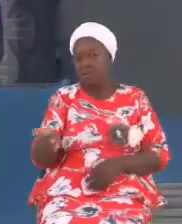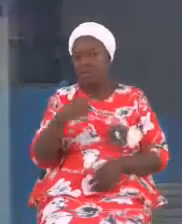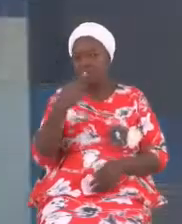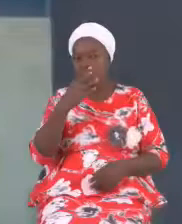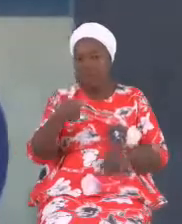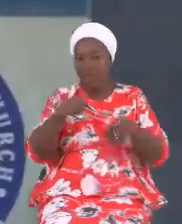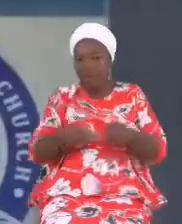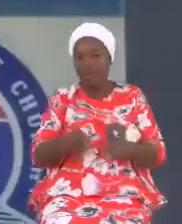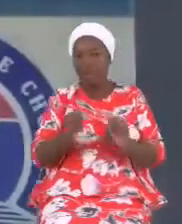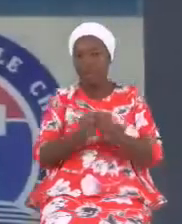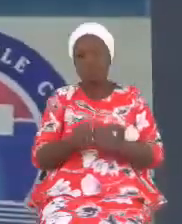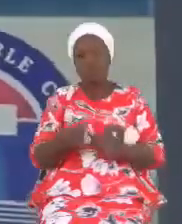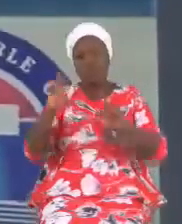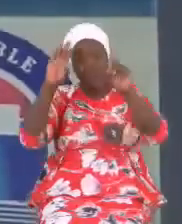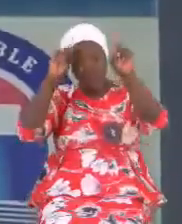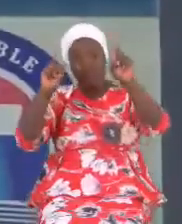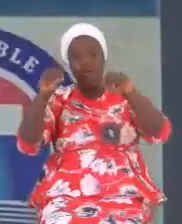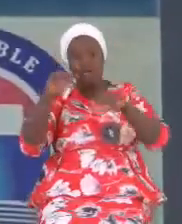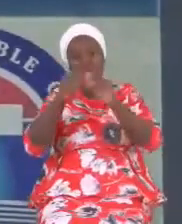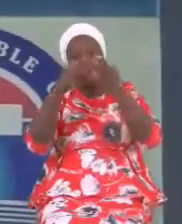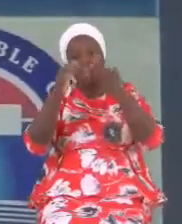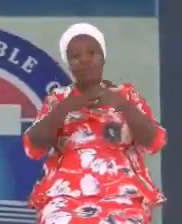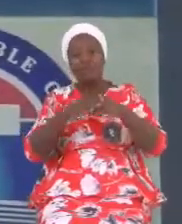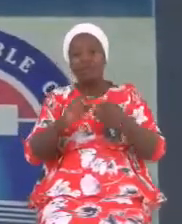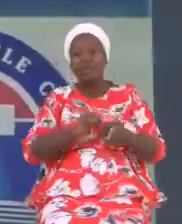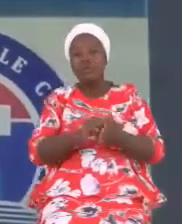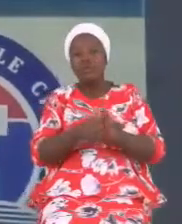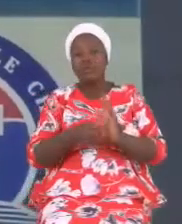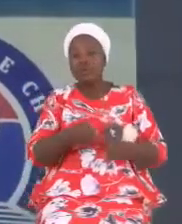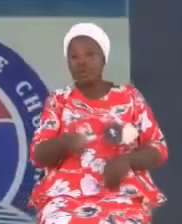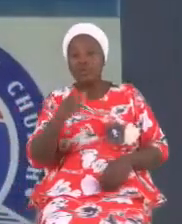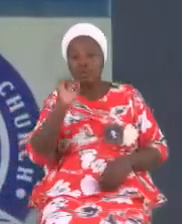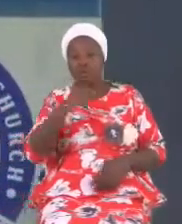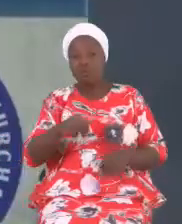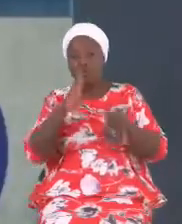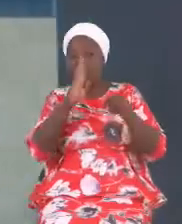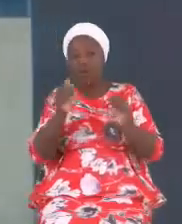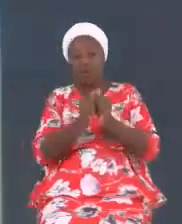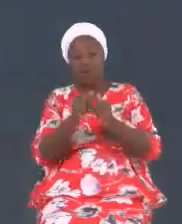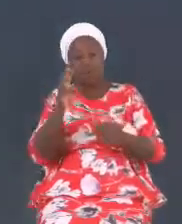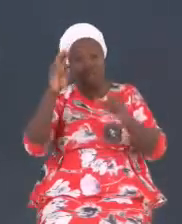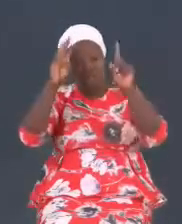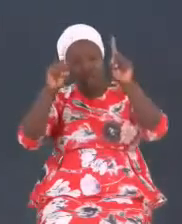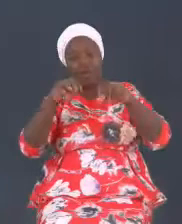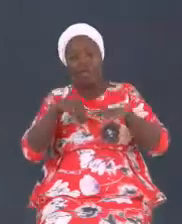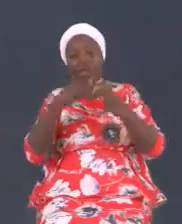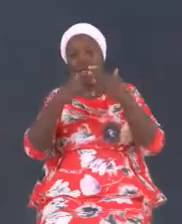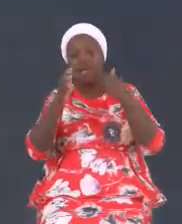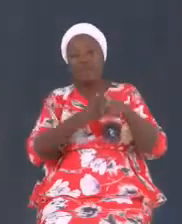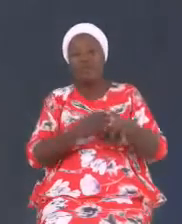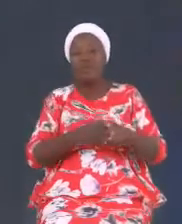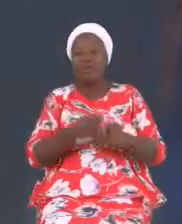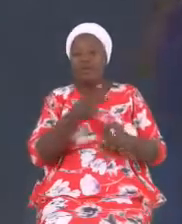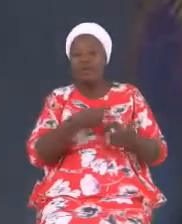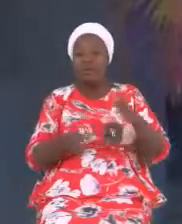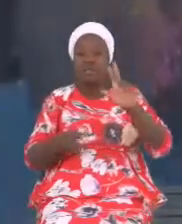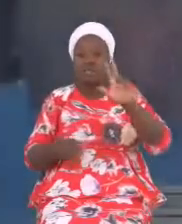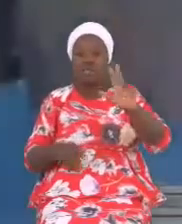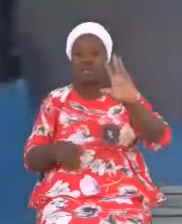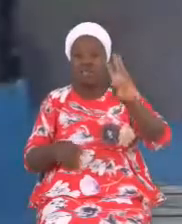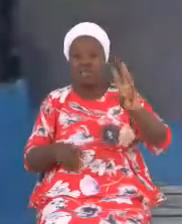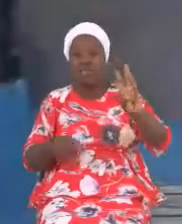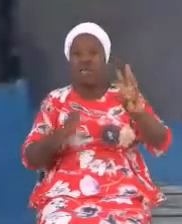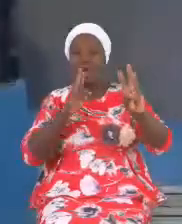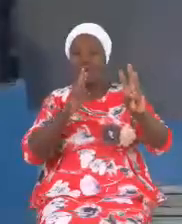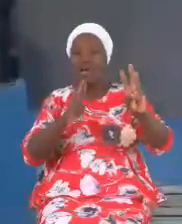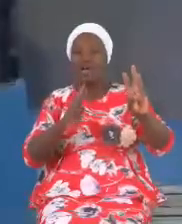with him in heaven, those who are going to be with him in heaven, verse 36, are the people who are